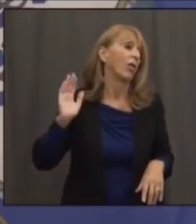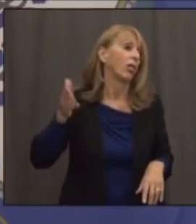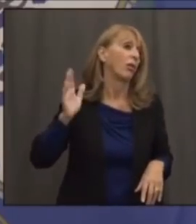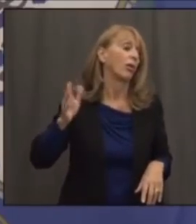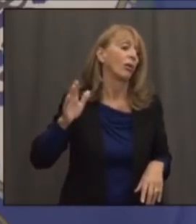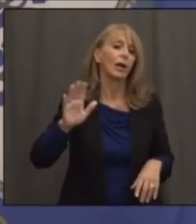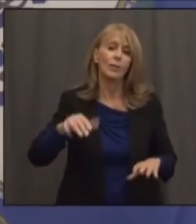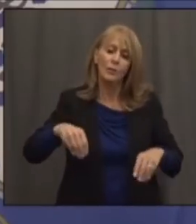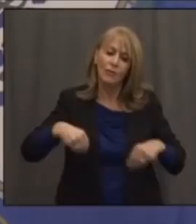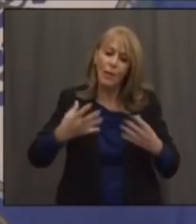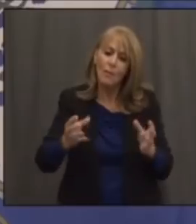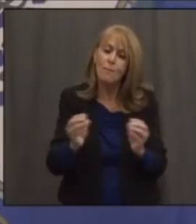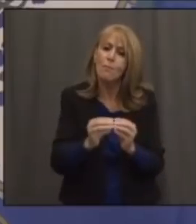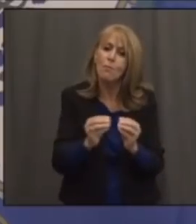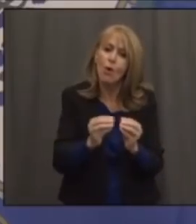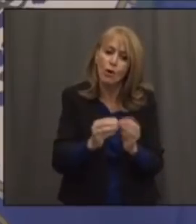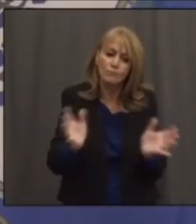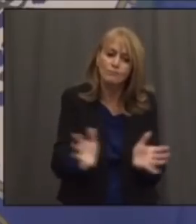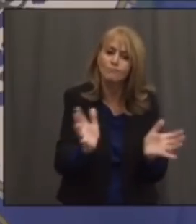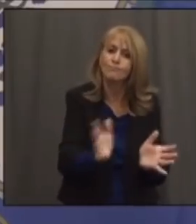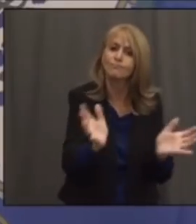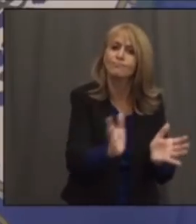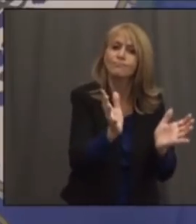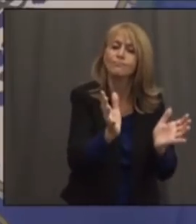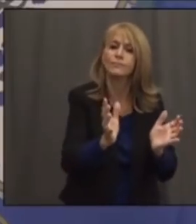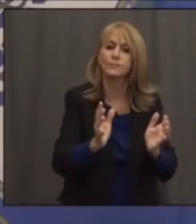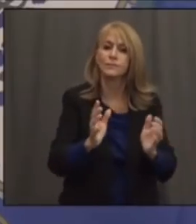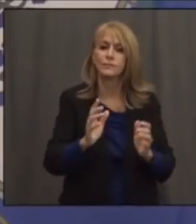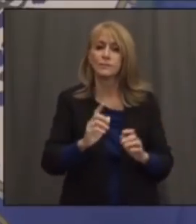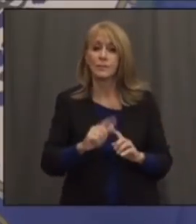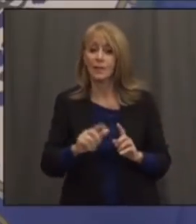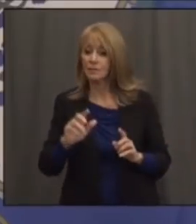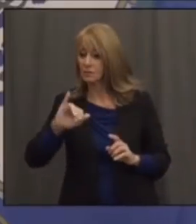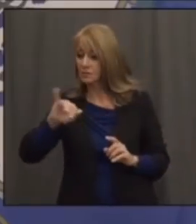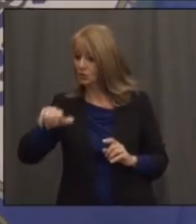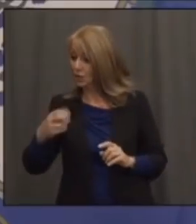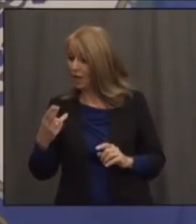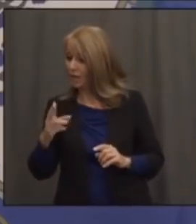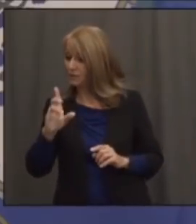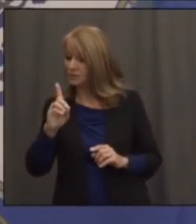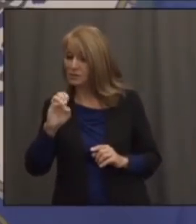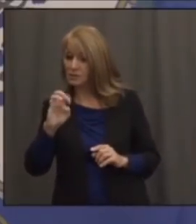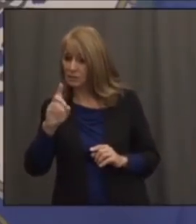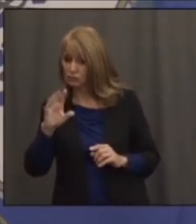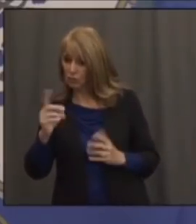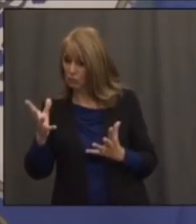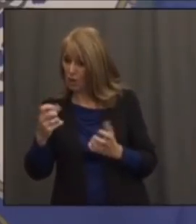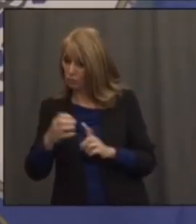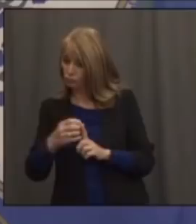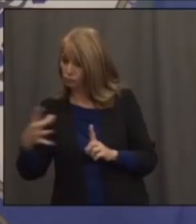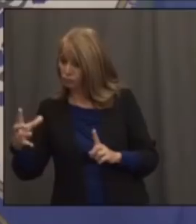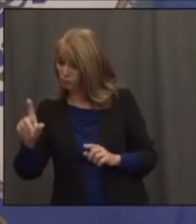little more confidence, a little bit of a nudge. But Deirdre or Josh, do you have anything you'd like to add?